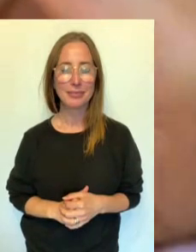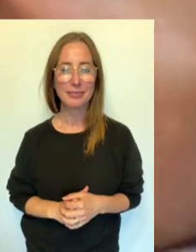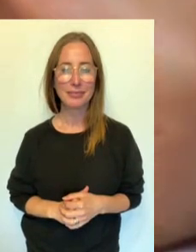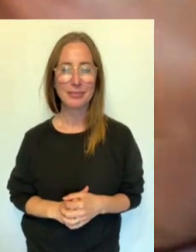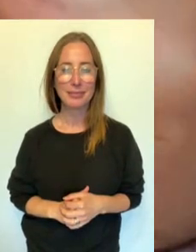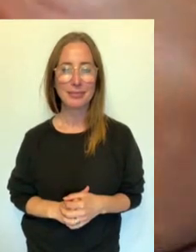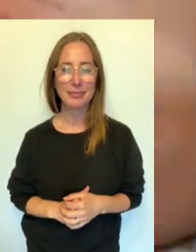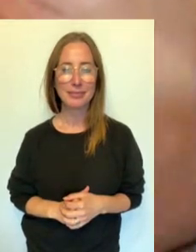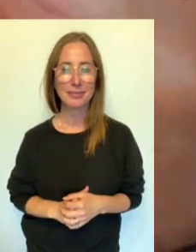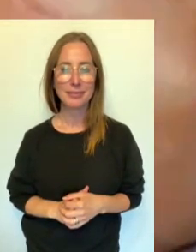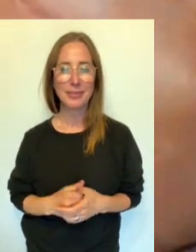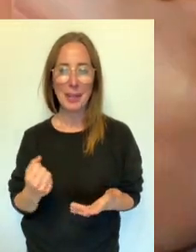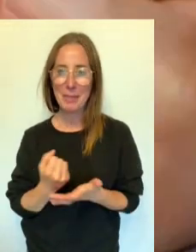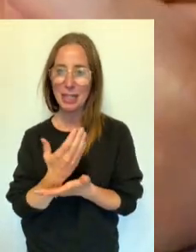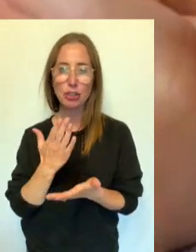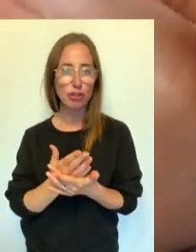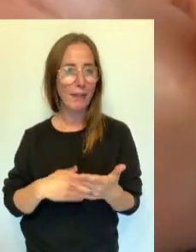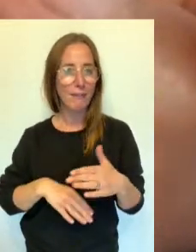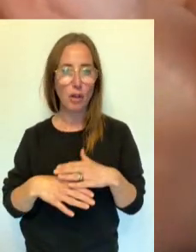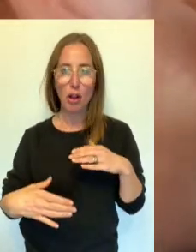so you cover it all